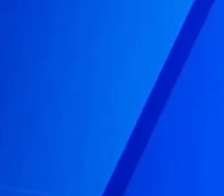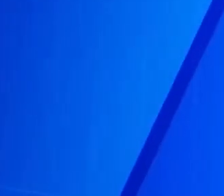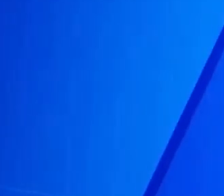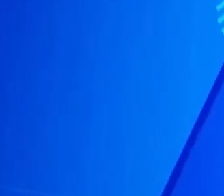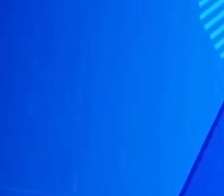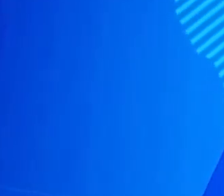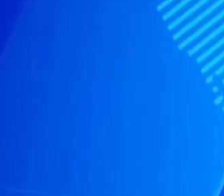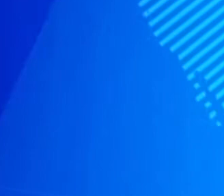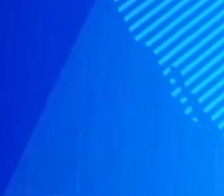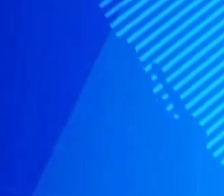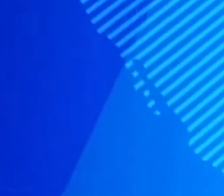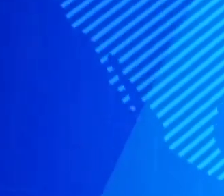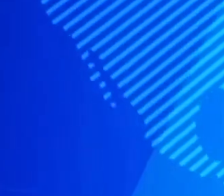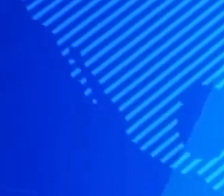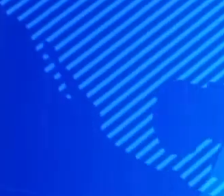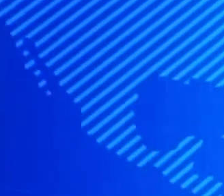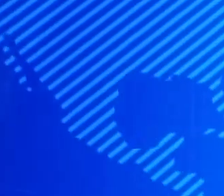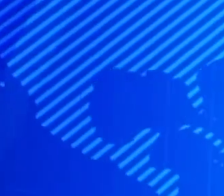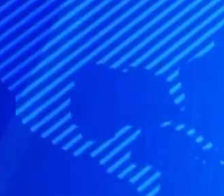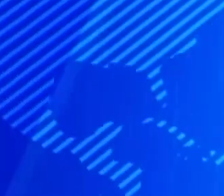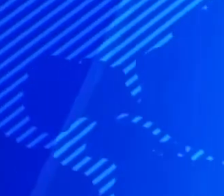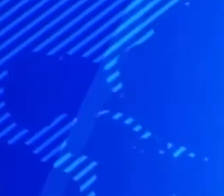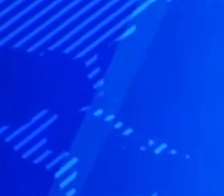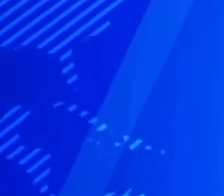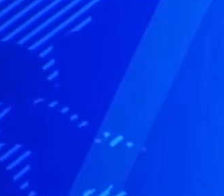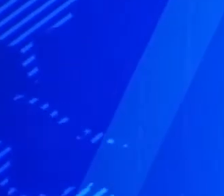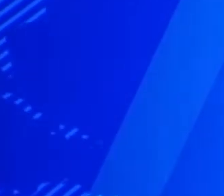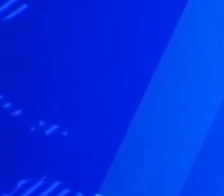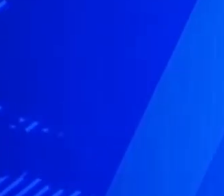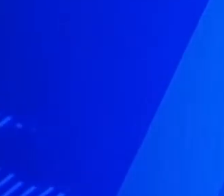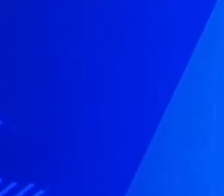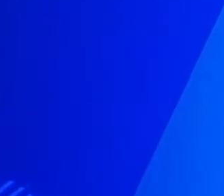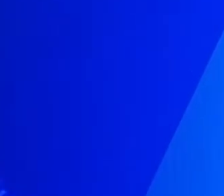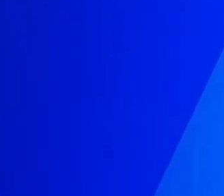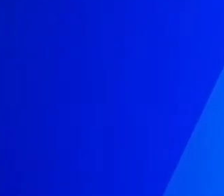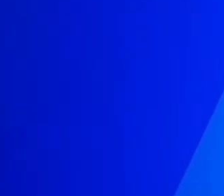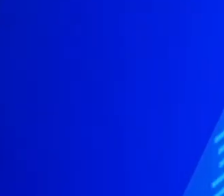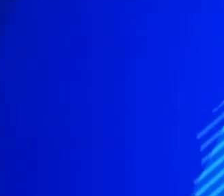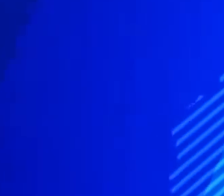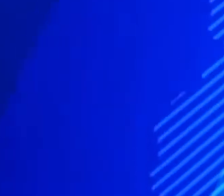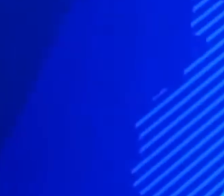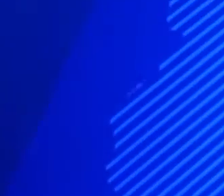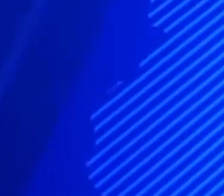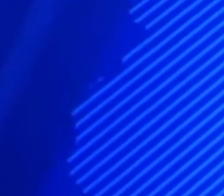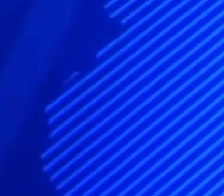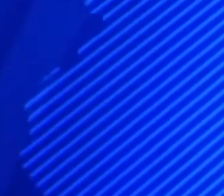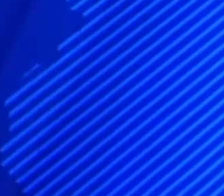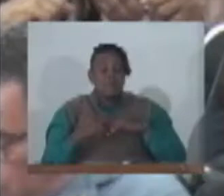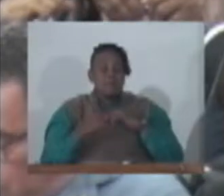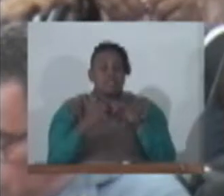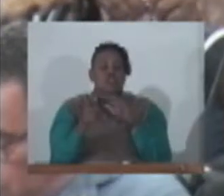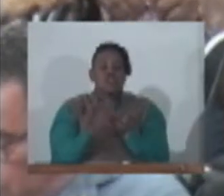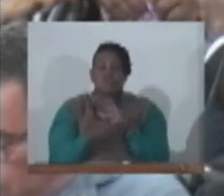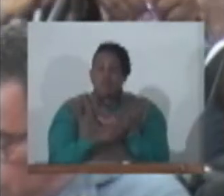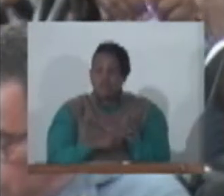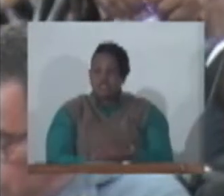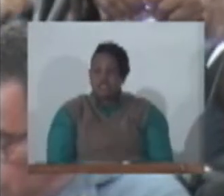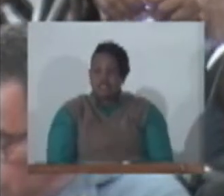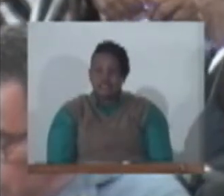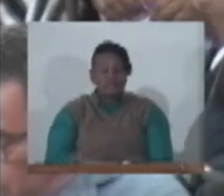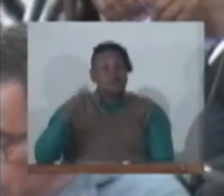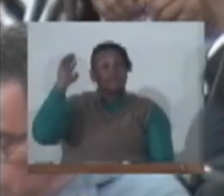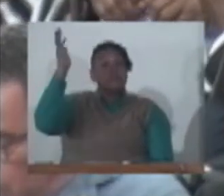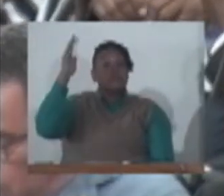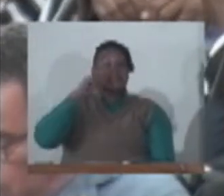enforcement, leadership, and new variables in the equation, which should ensure the current plan's success. Mr.